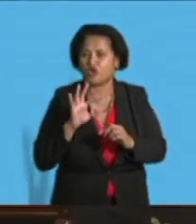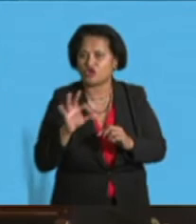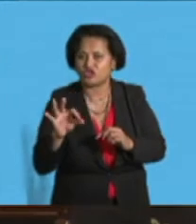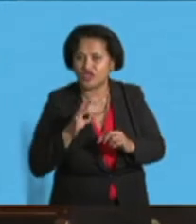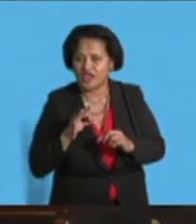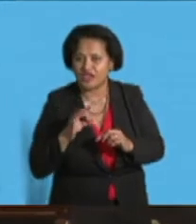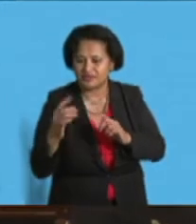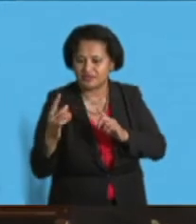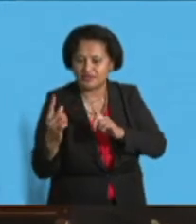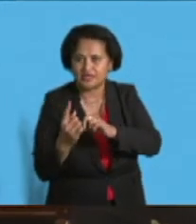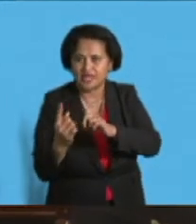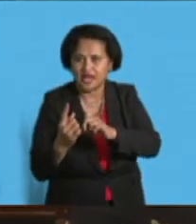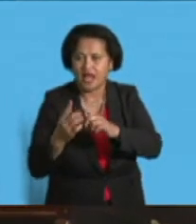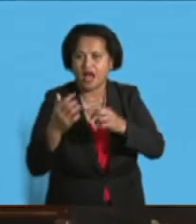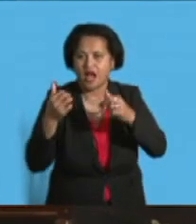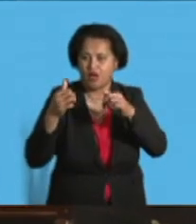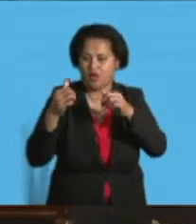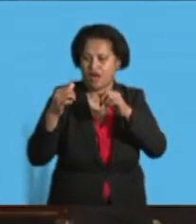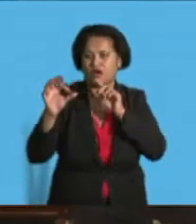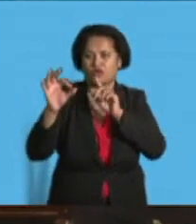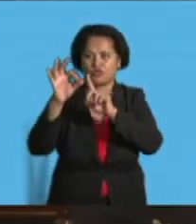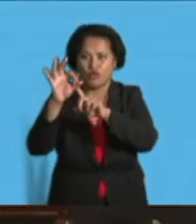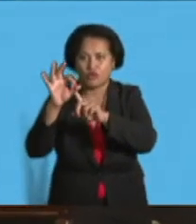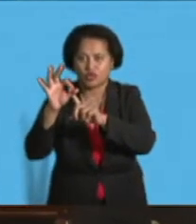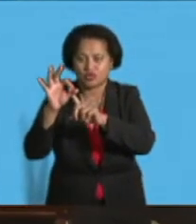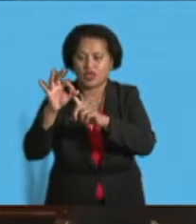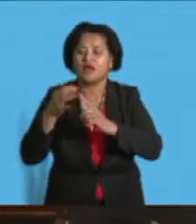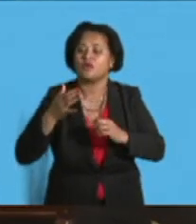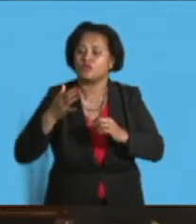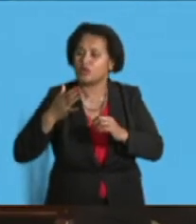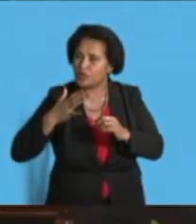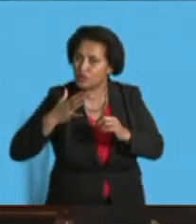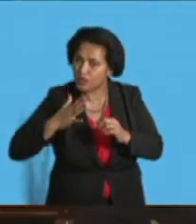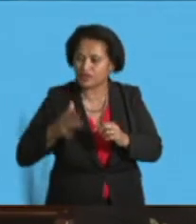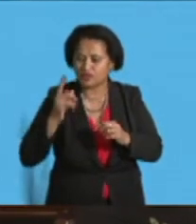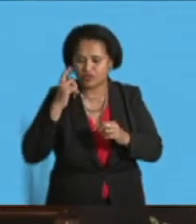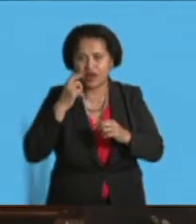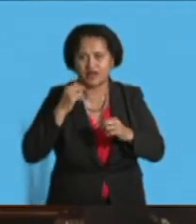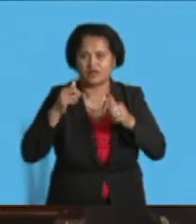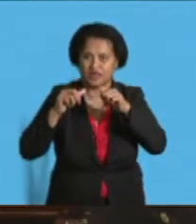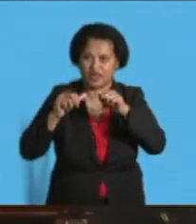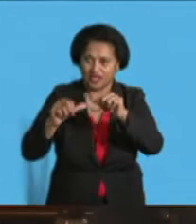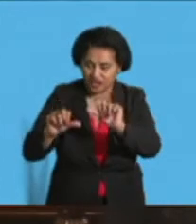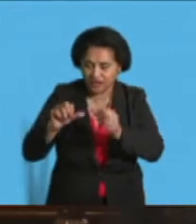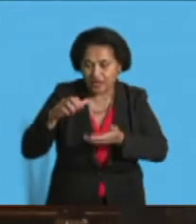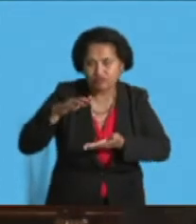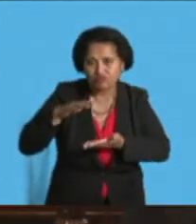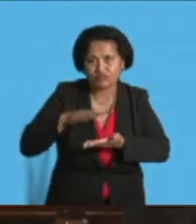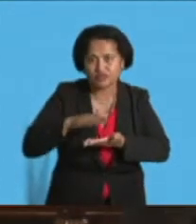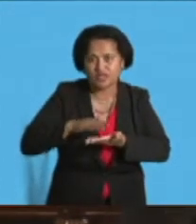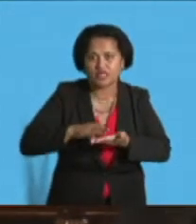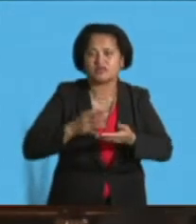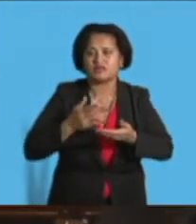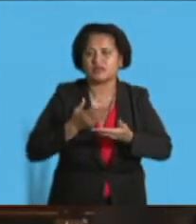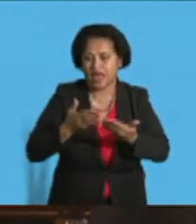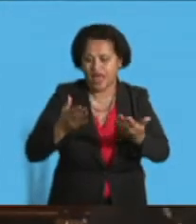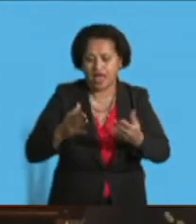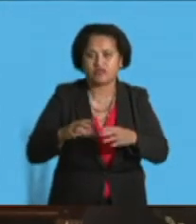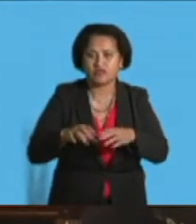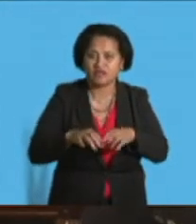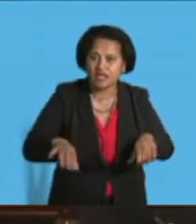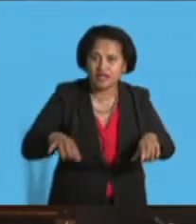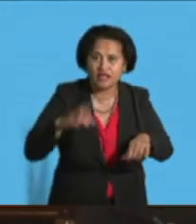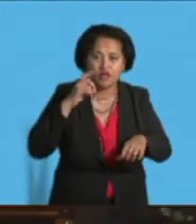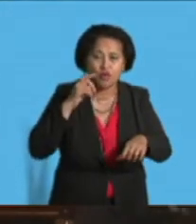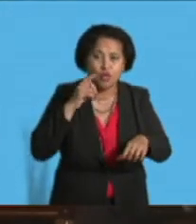We have spent all efforts to address the problem downstream on all these years and minimal to manage the risk upstream the watersheds.